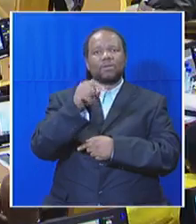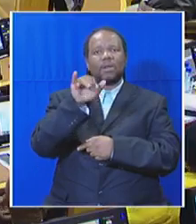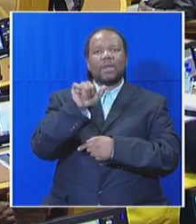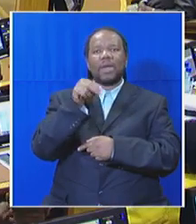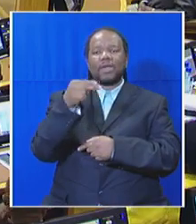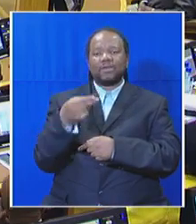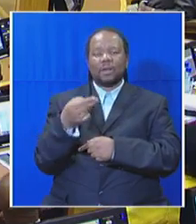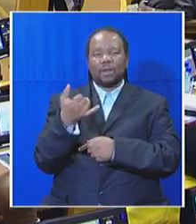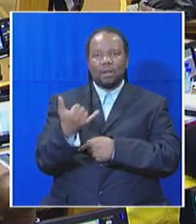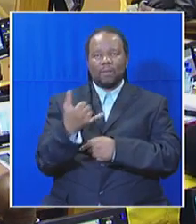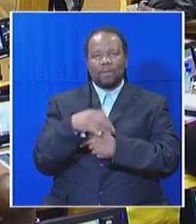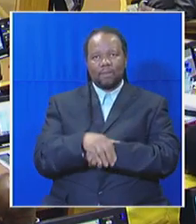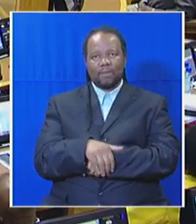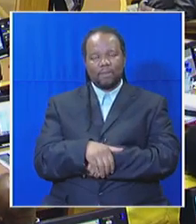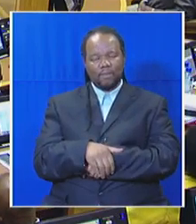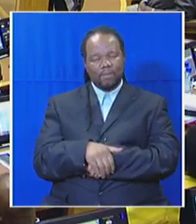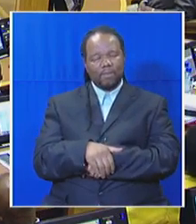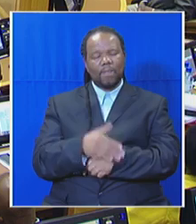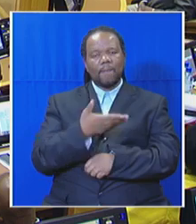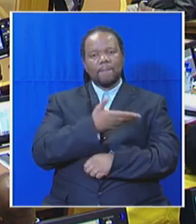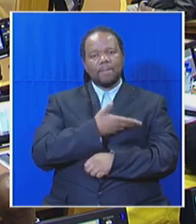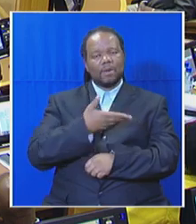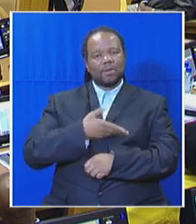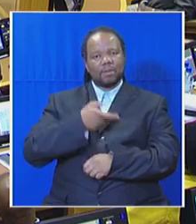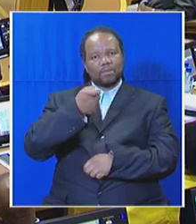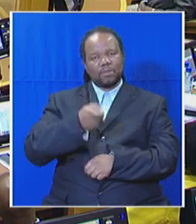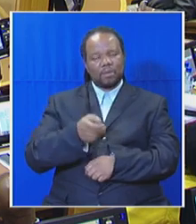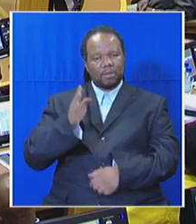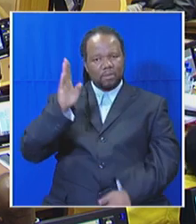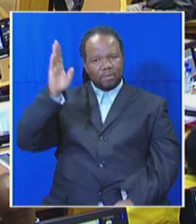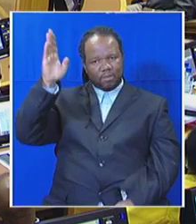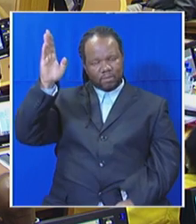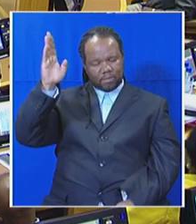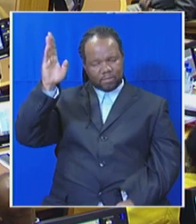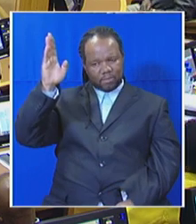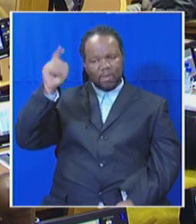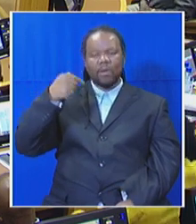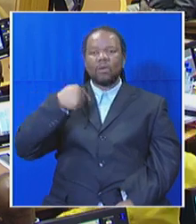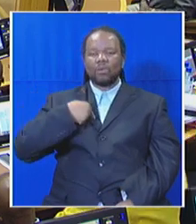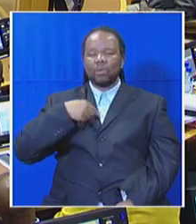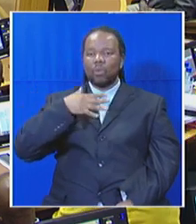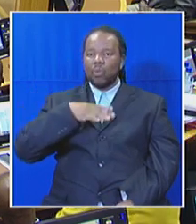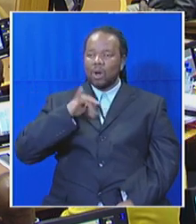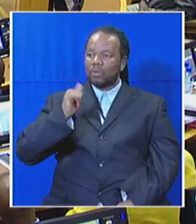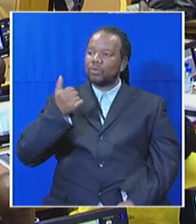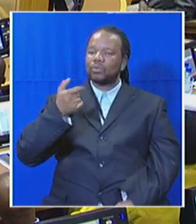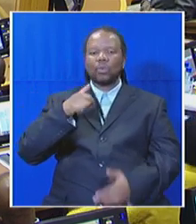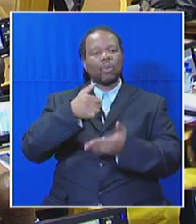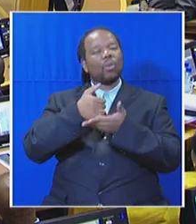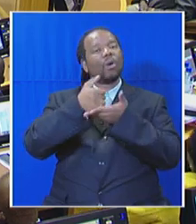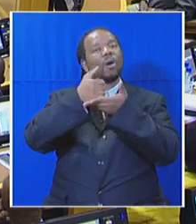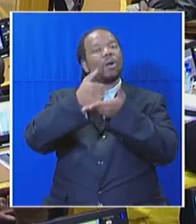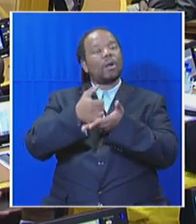Speaker, we request to be recognized to assist the country and the House on the misleading statement